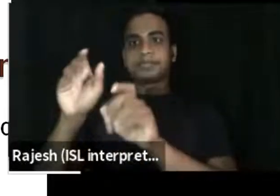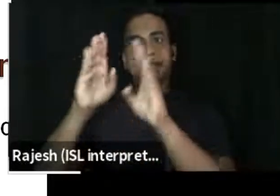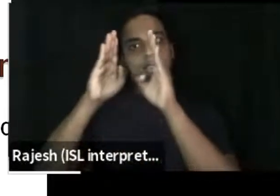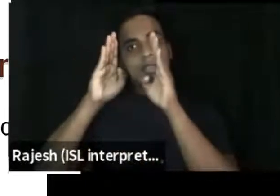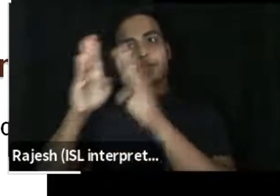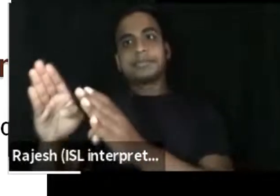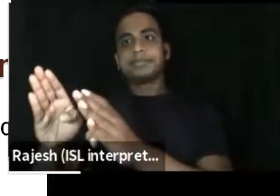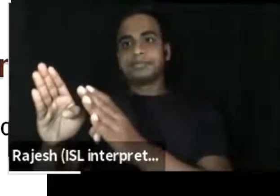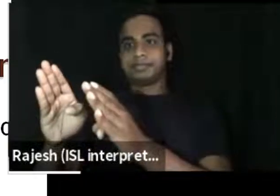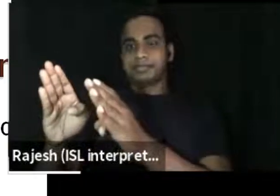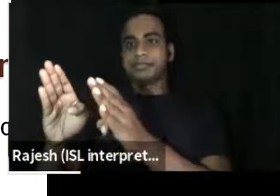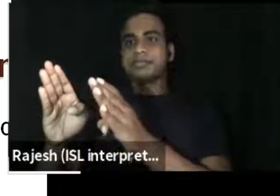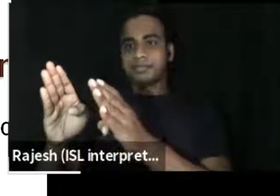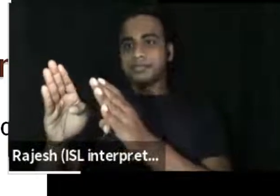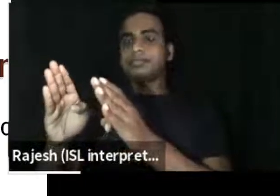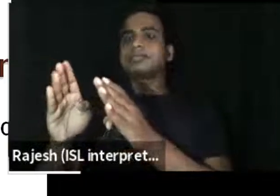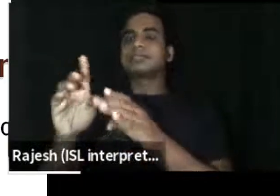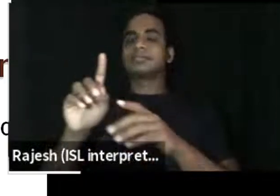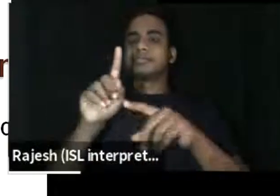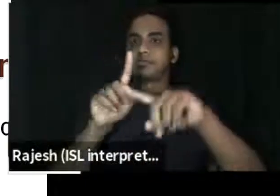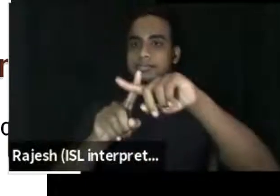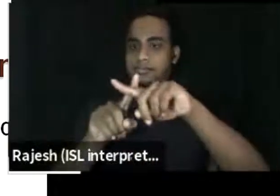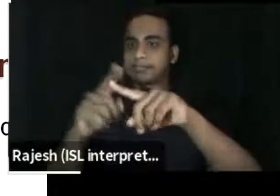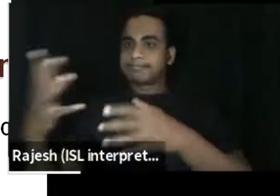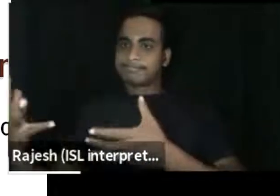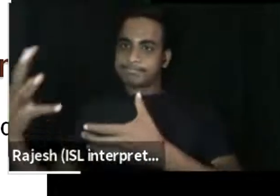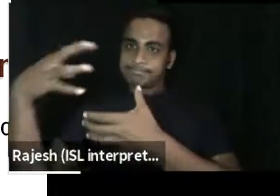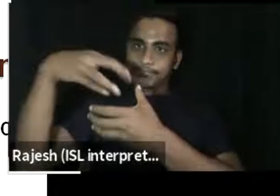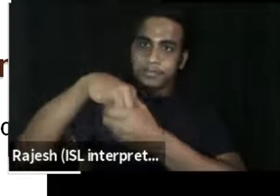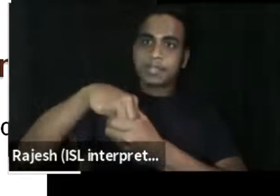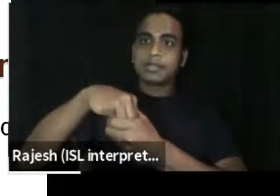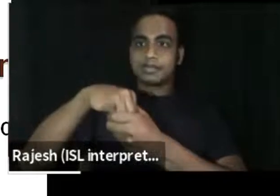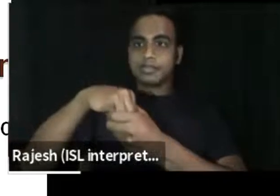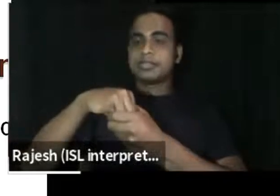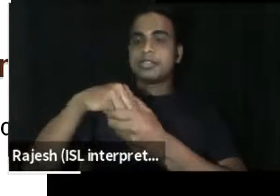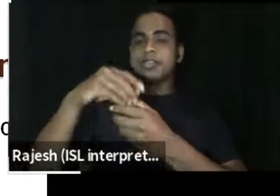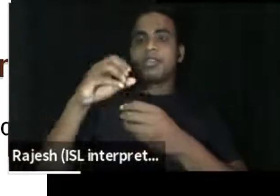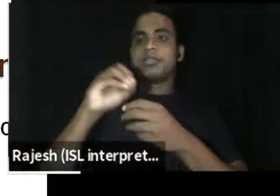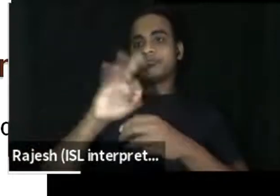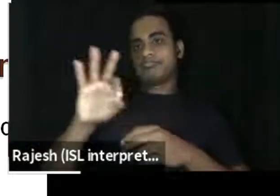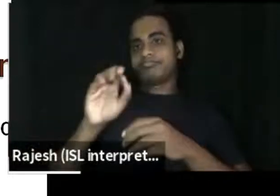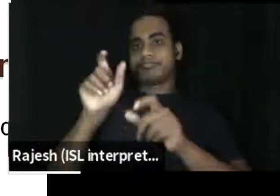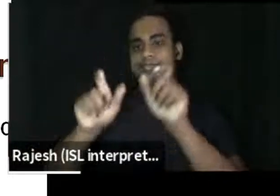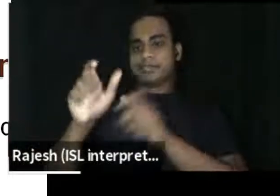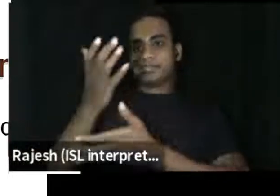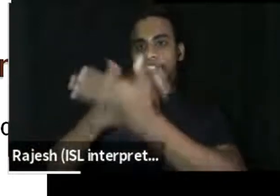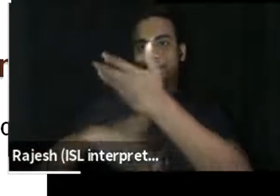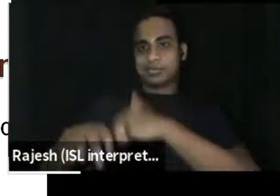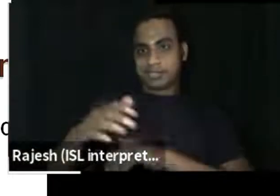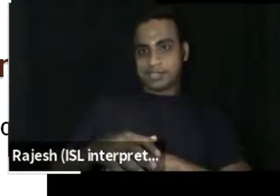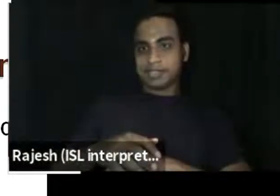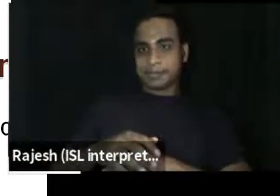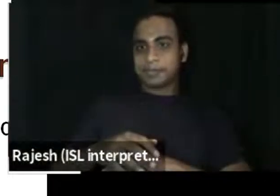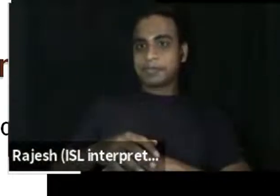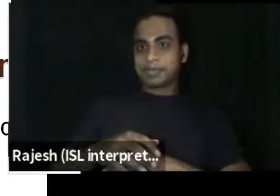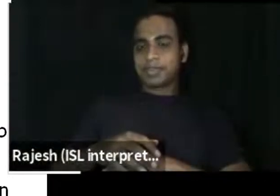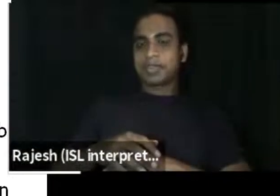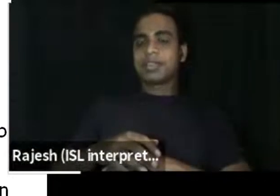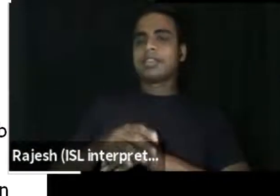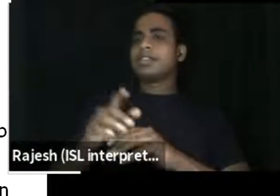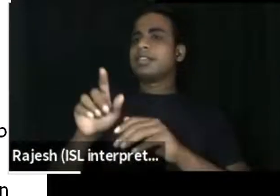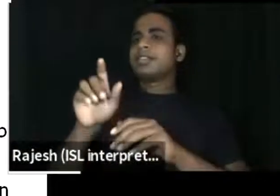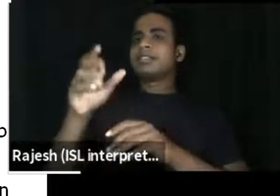facilitating inclusion of people with disability, facilitating inclusion in every sense